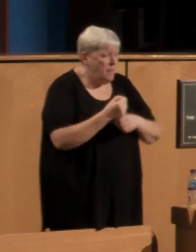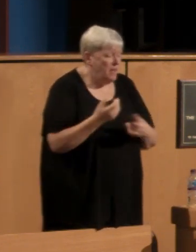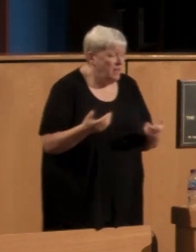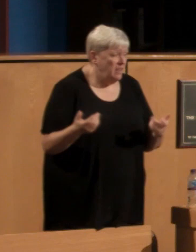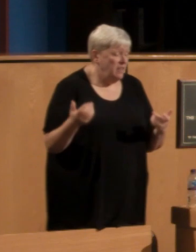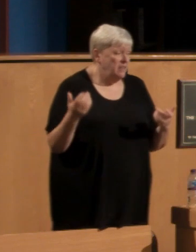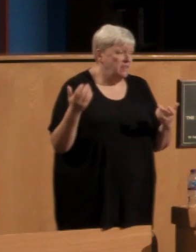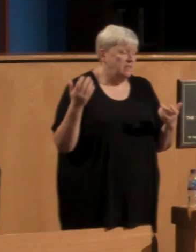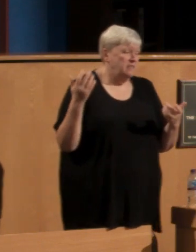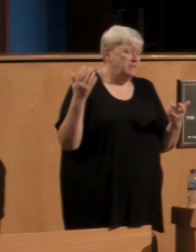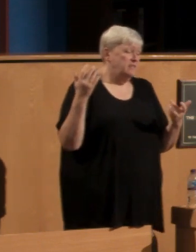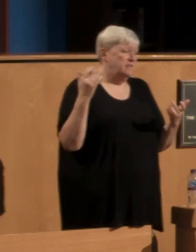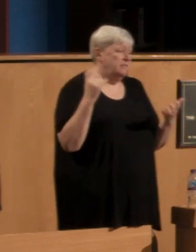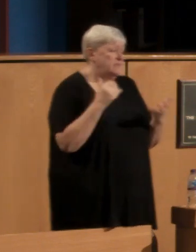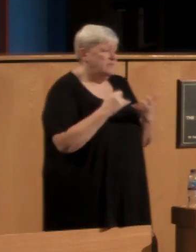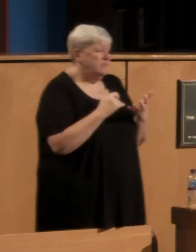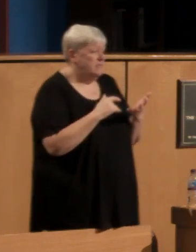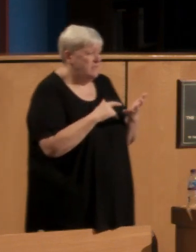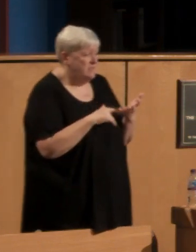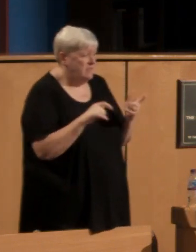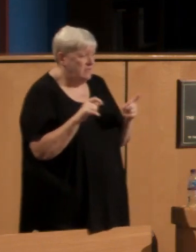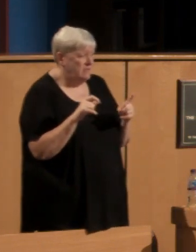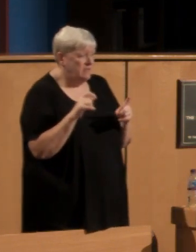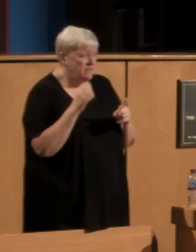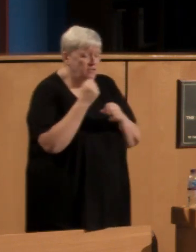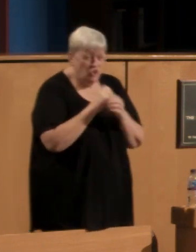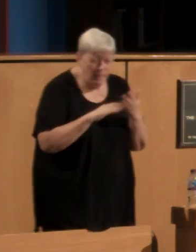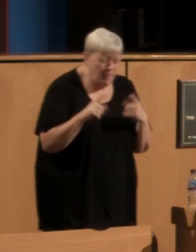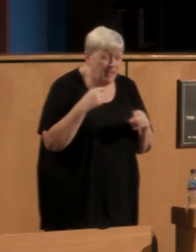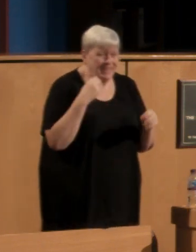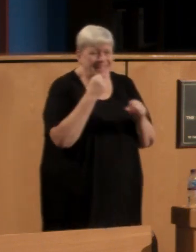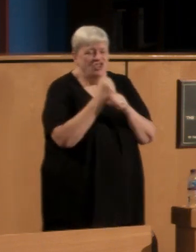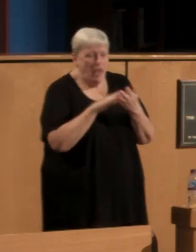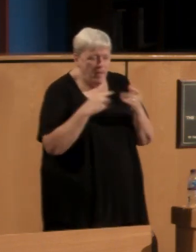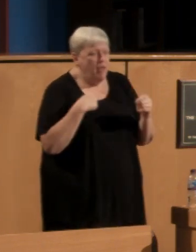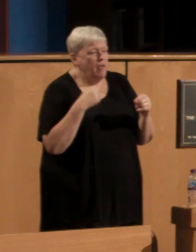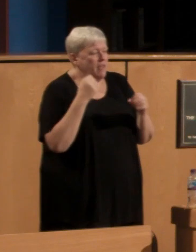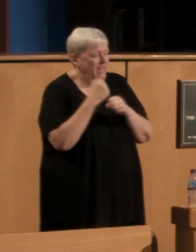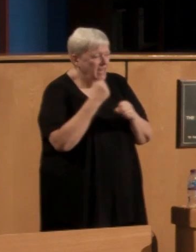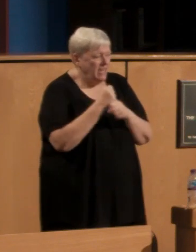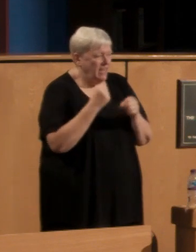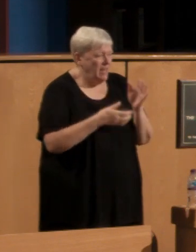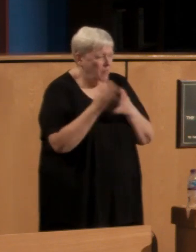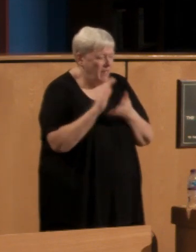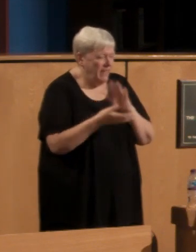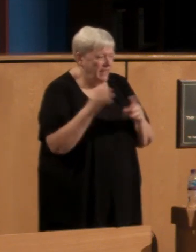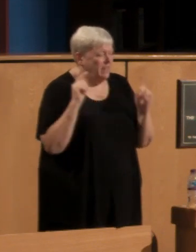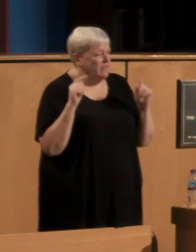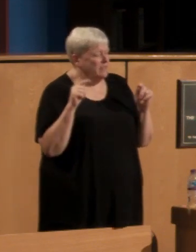the DM, or as the GM, depending on the game you're playing, I always say DM, which is a very bad habit.